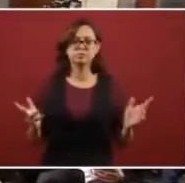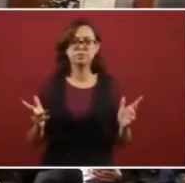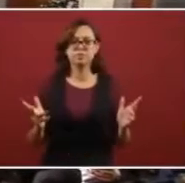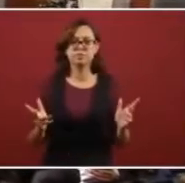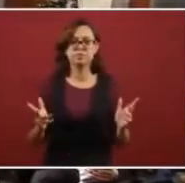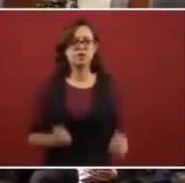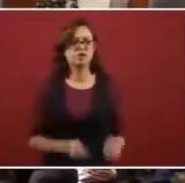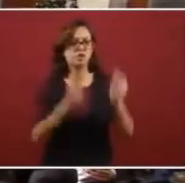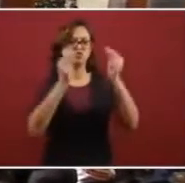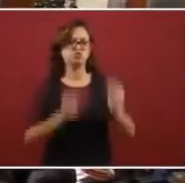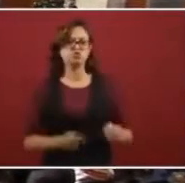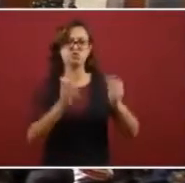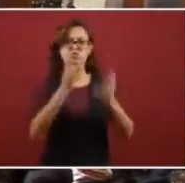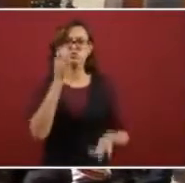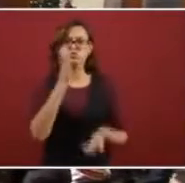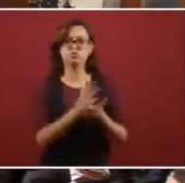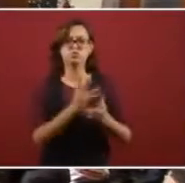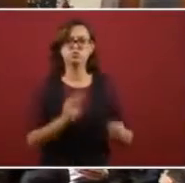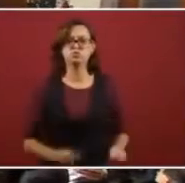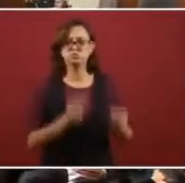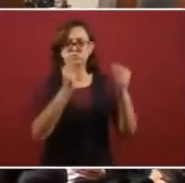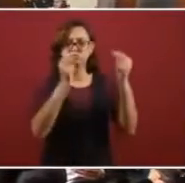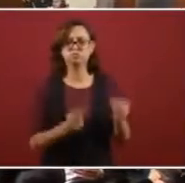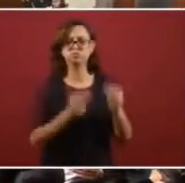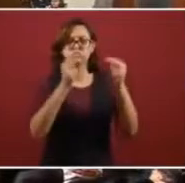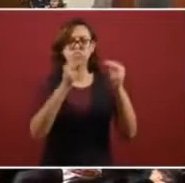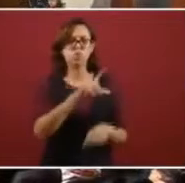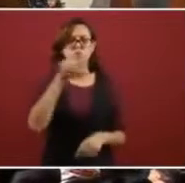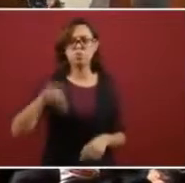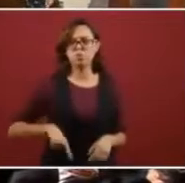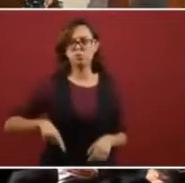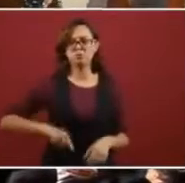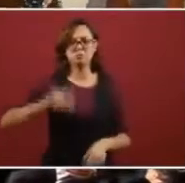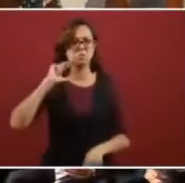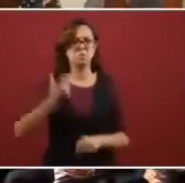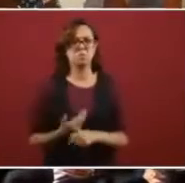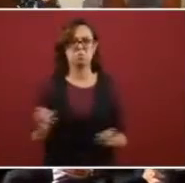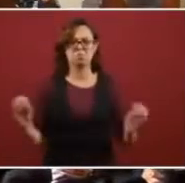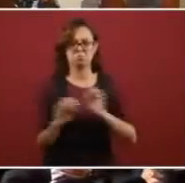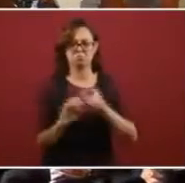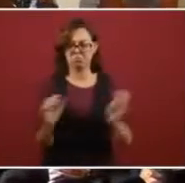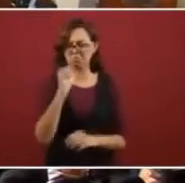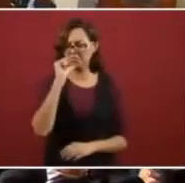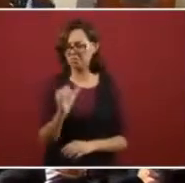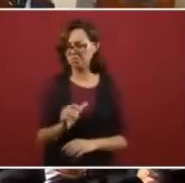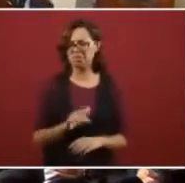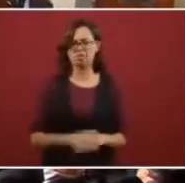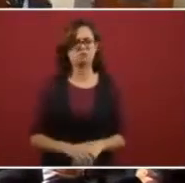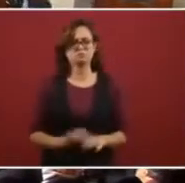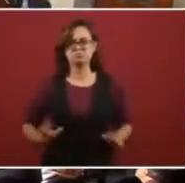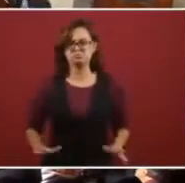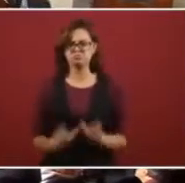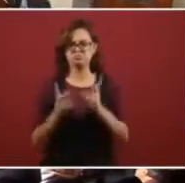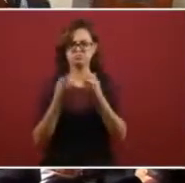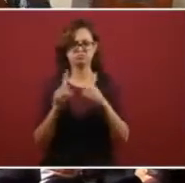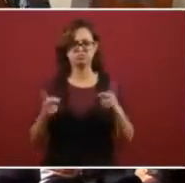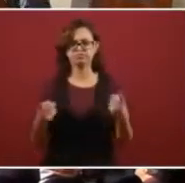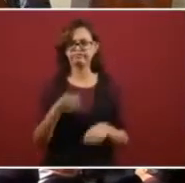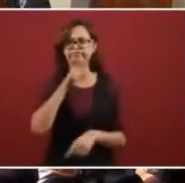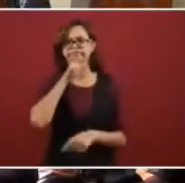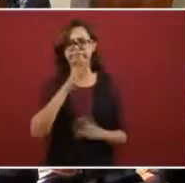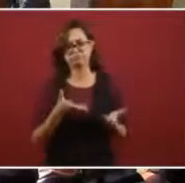They thought that everything was resolved by the market, that the state had no reason to